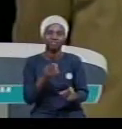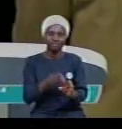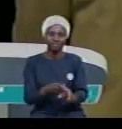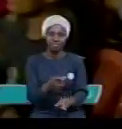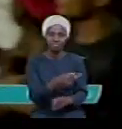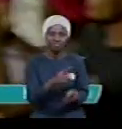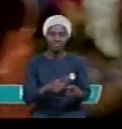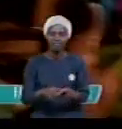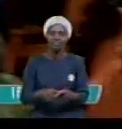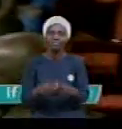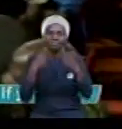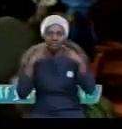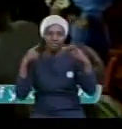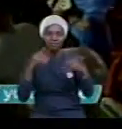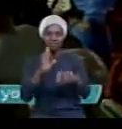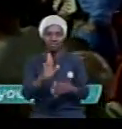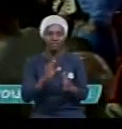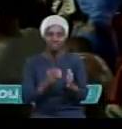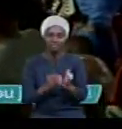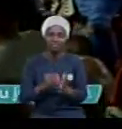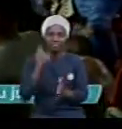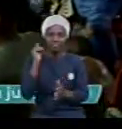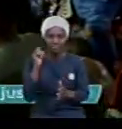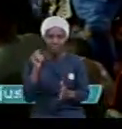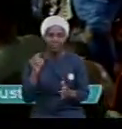Check very well, check very well.